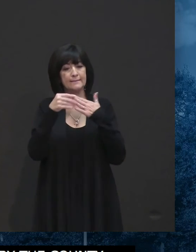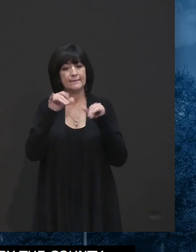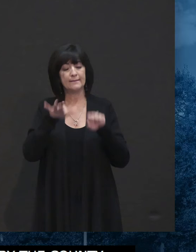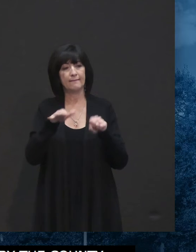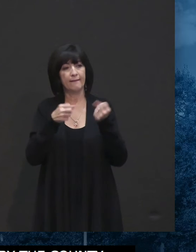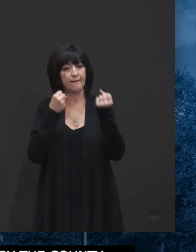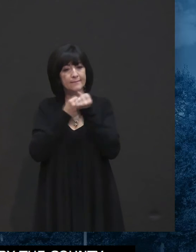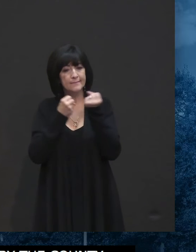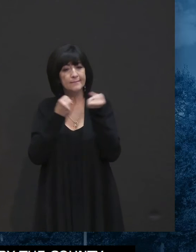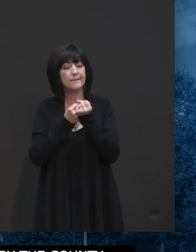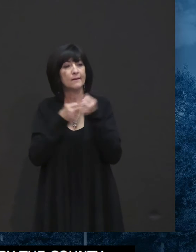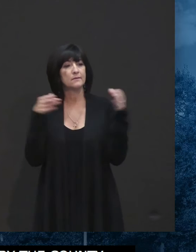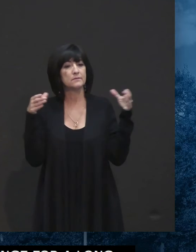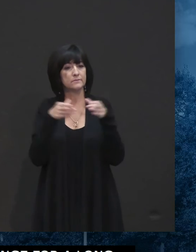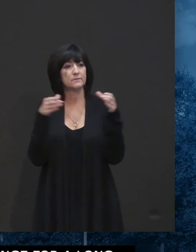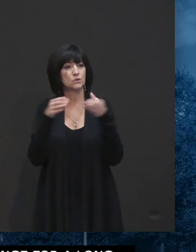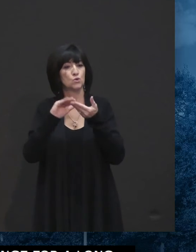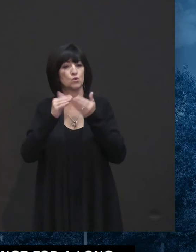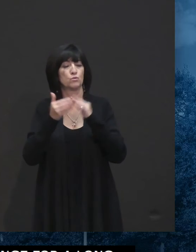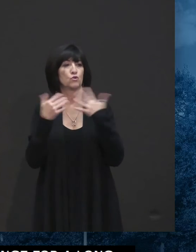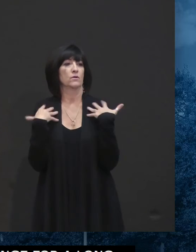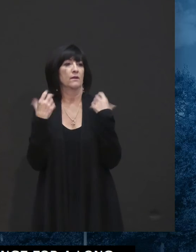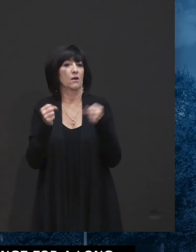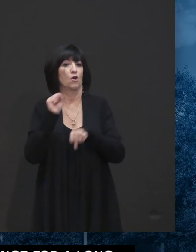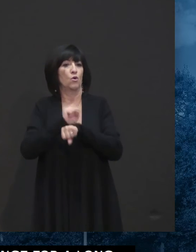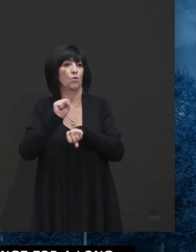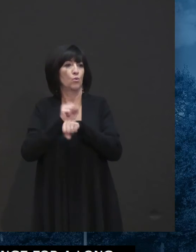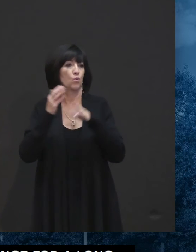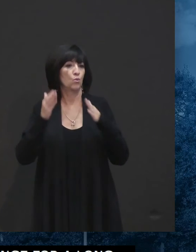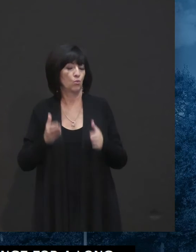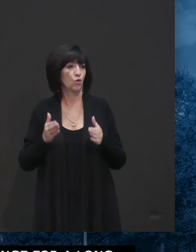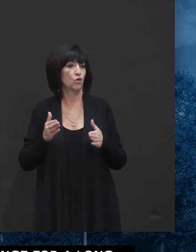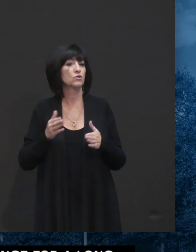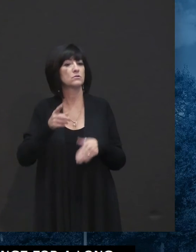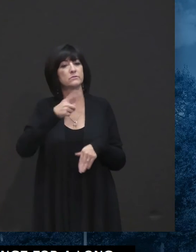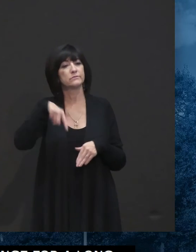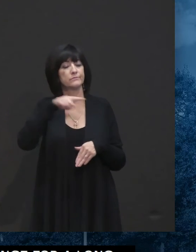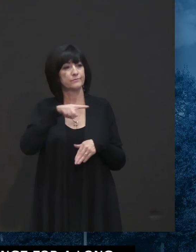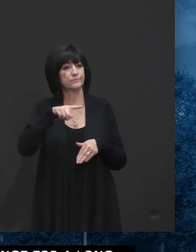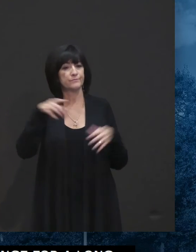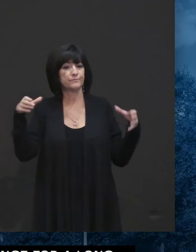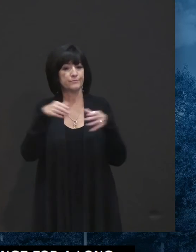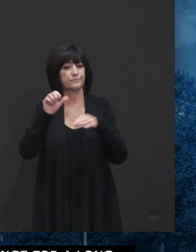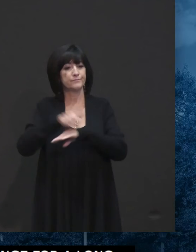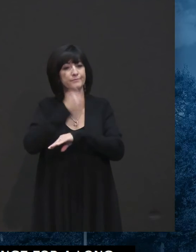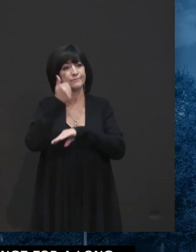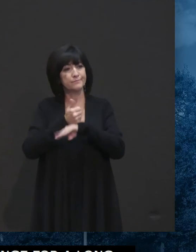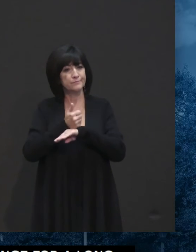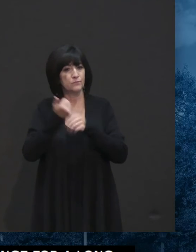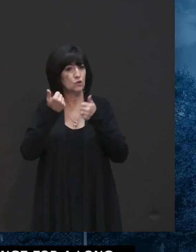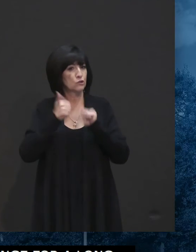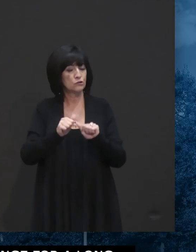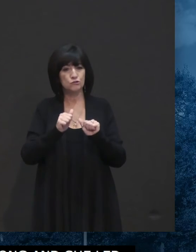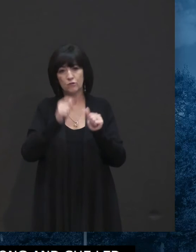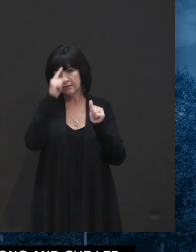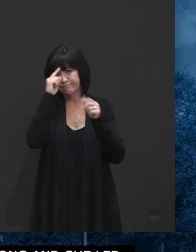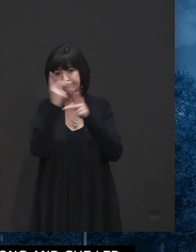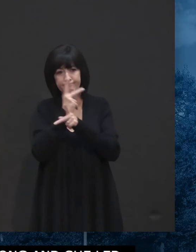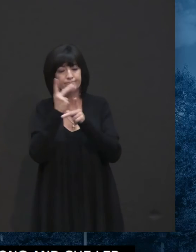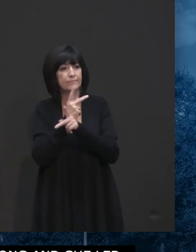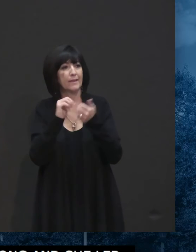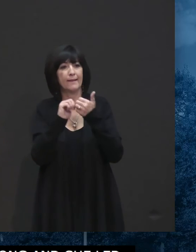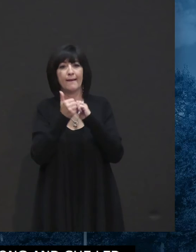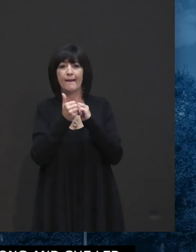community health workers that were mobilized to approach those who are homeless